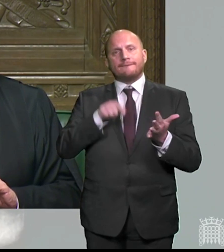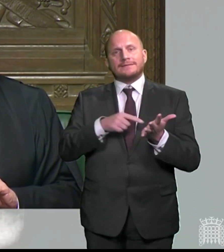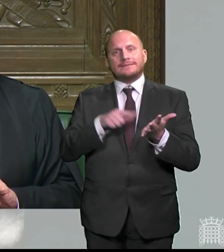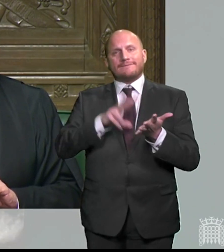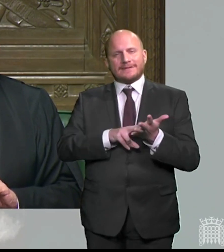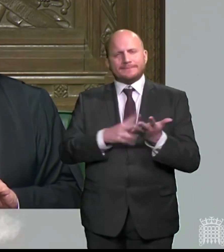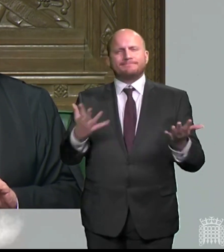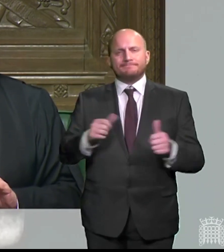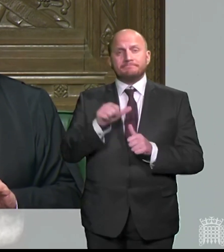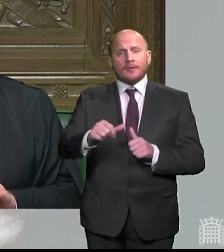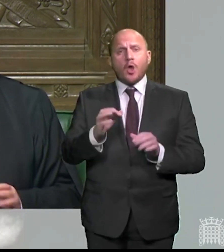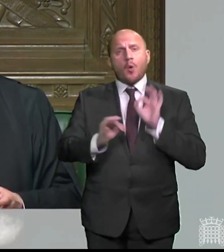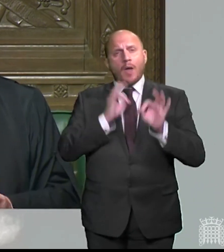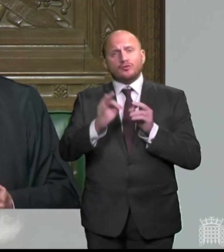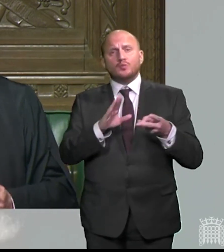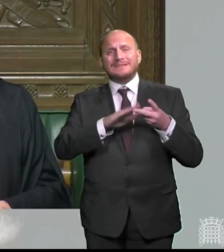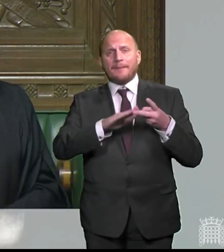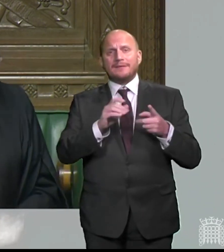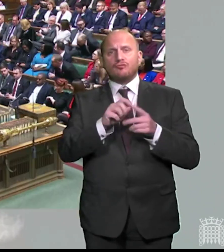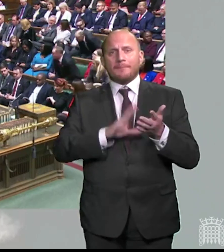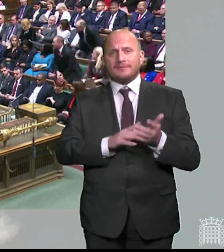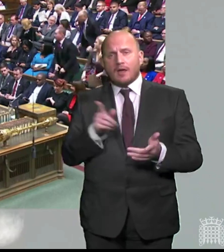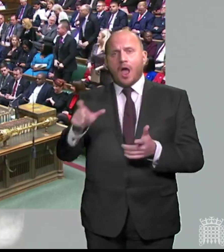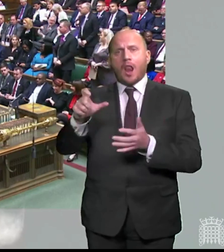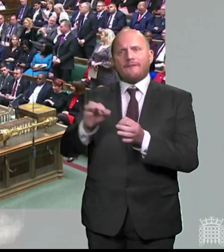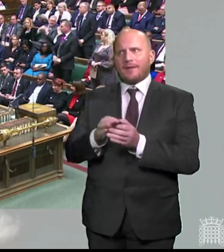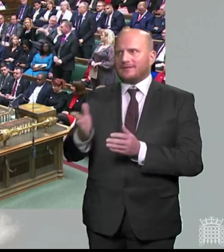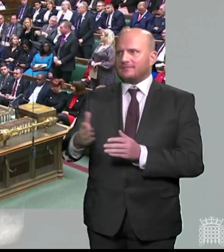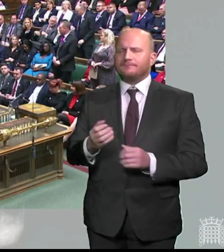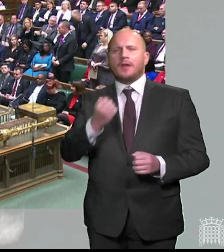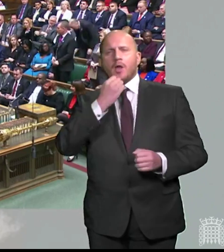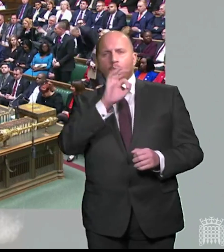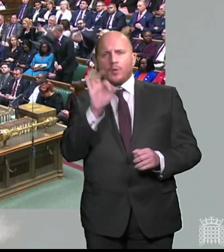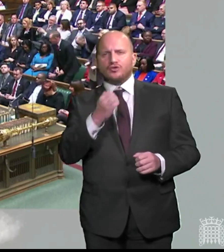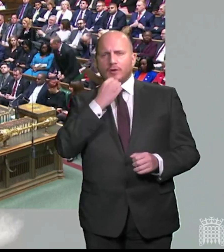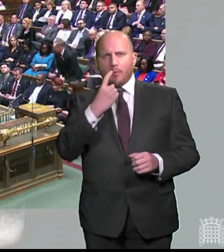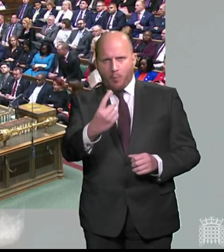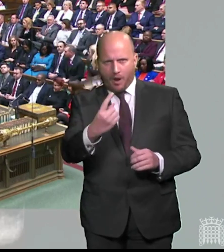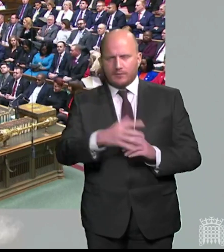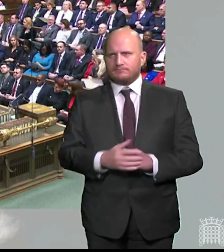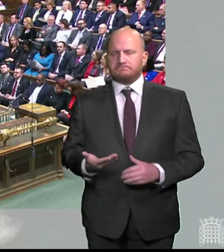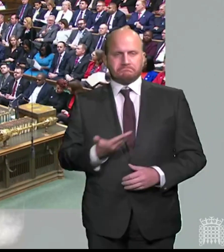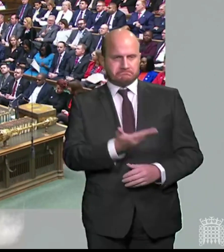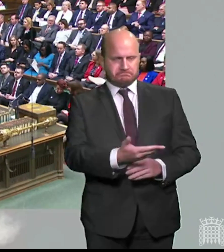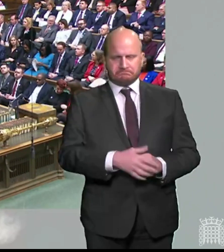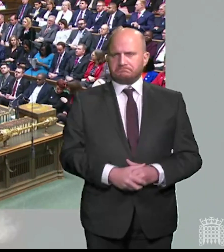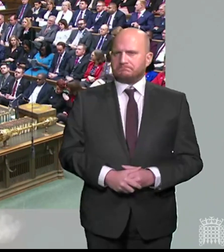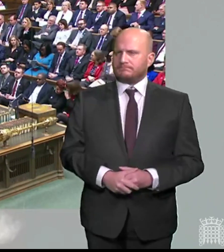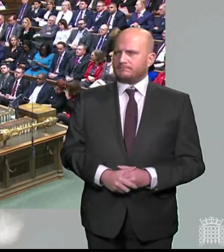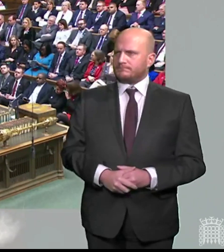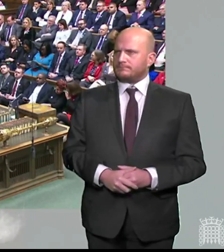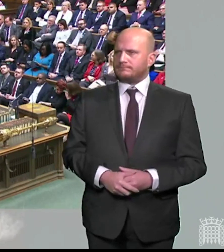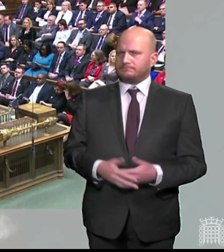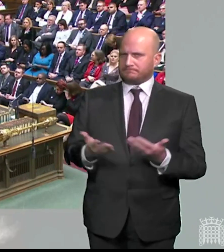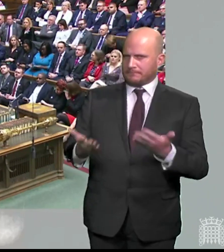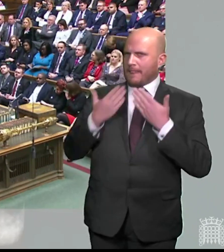We start with questions to the Deputy Prime Minister. Clive Betts. Number one, Mr. Speaker. Deputy Prime Minister.